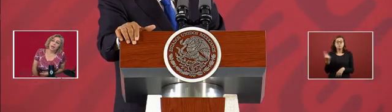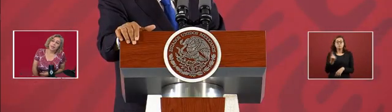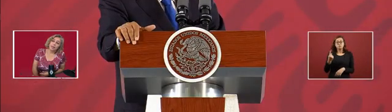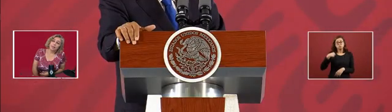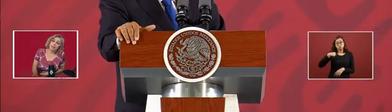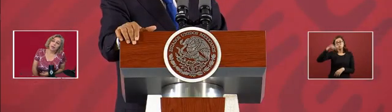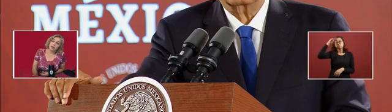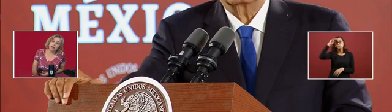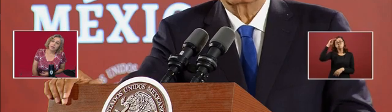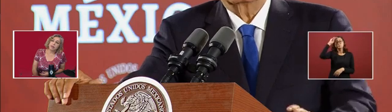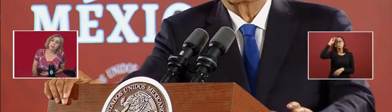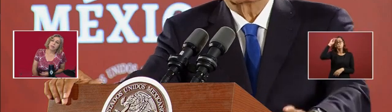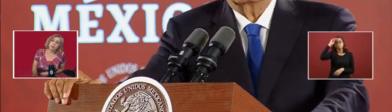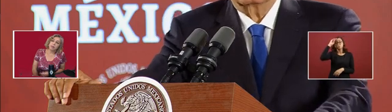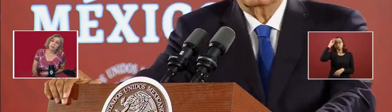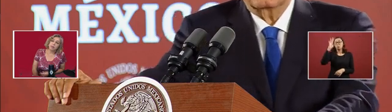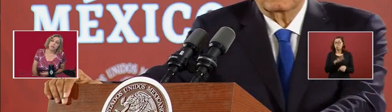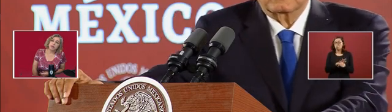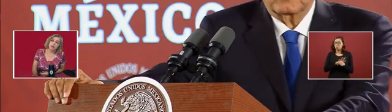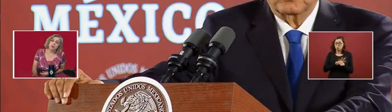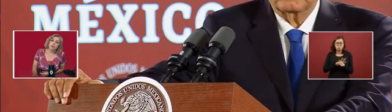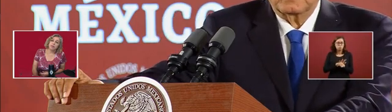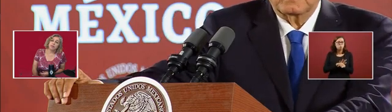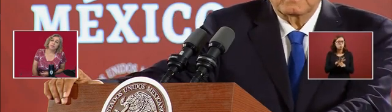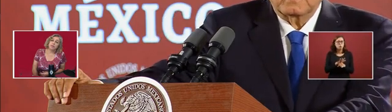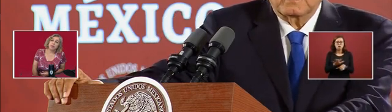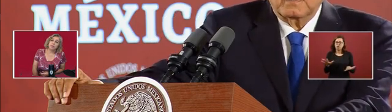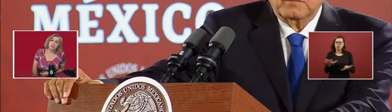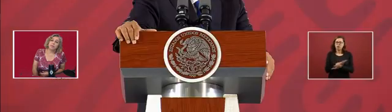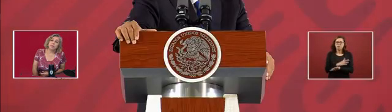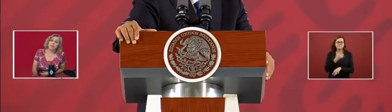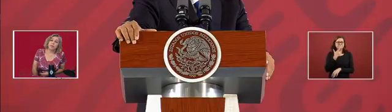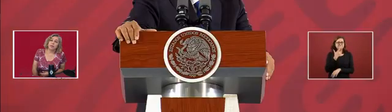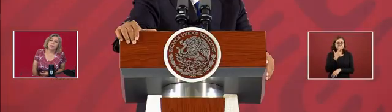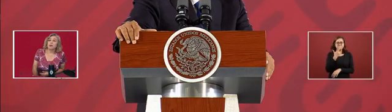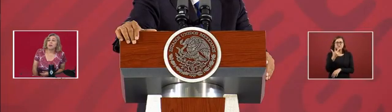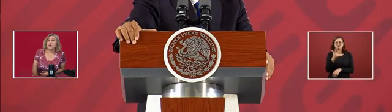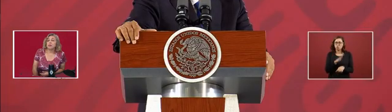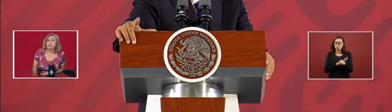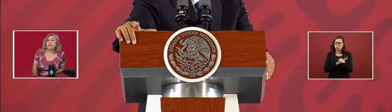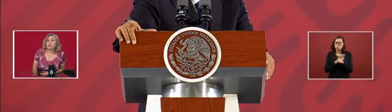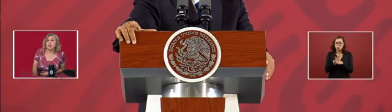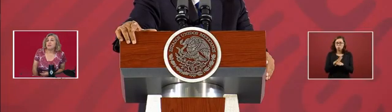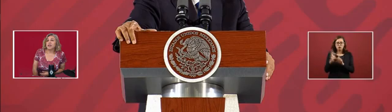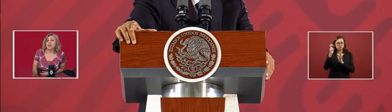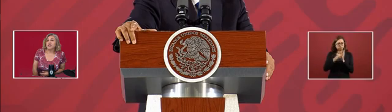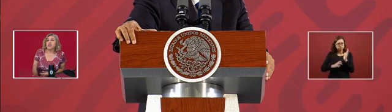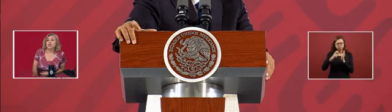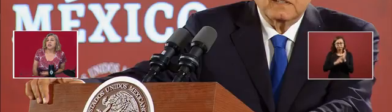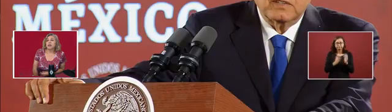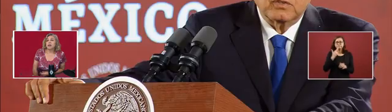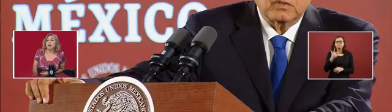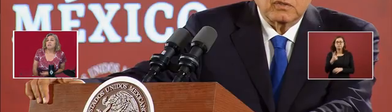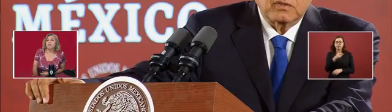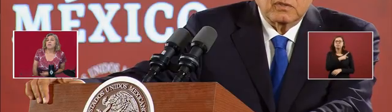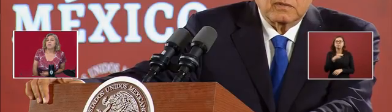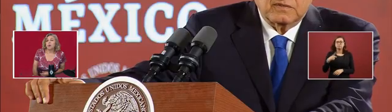that works for that judge, which is causing moral damage for the